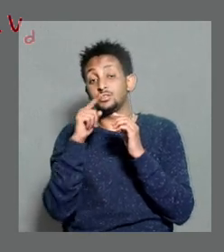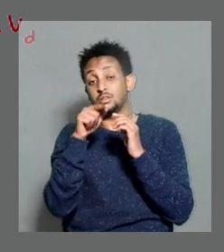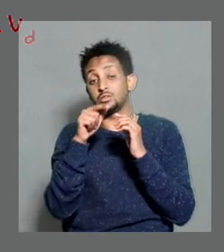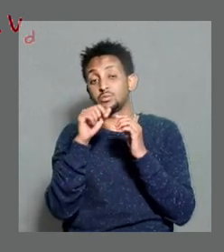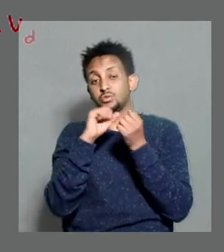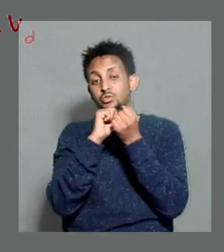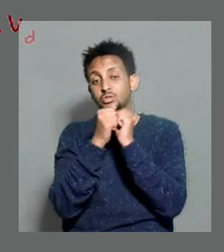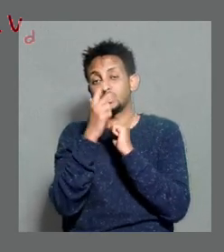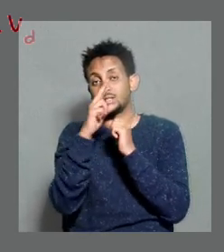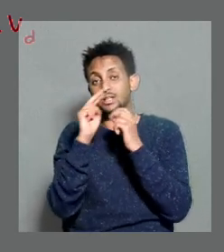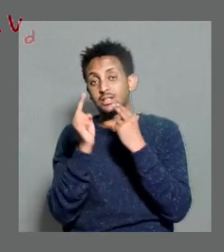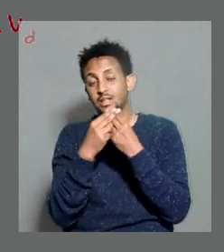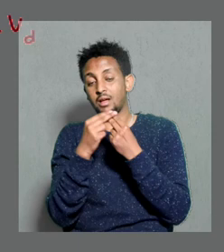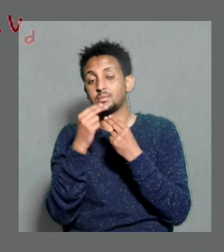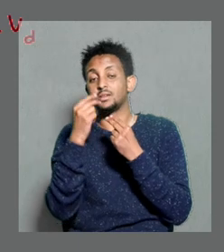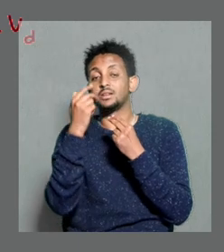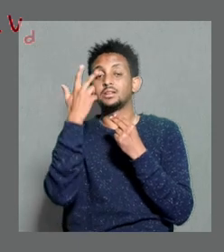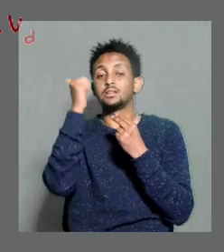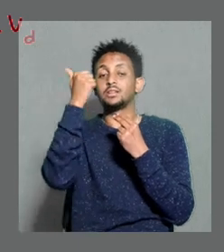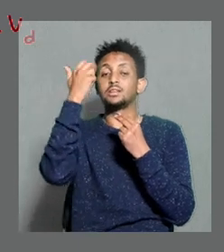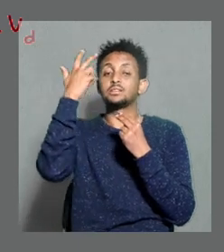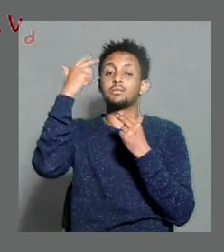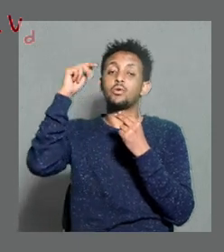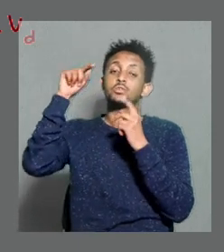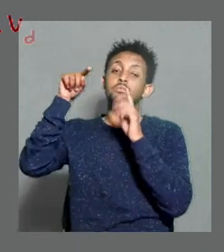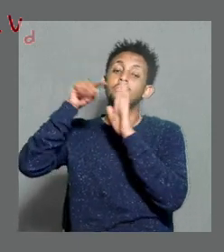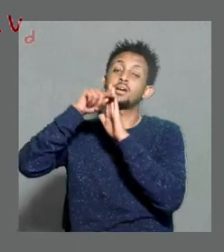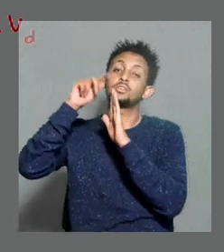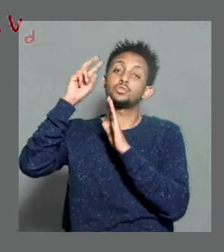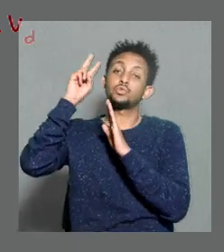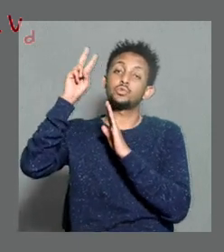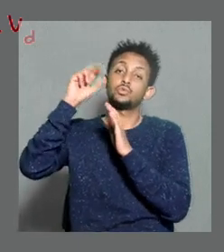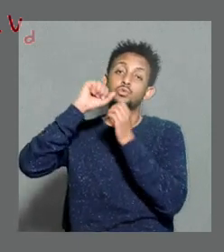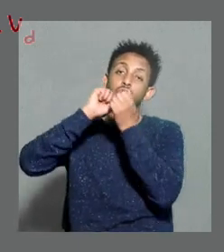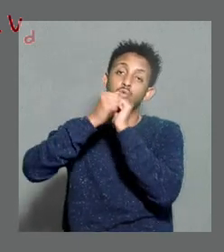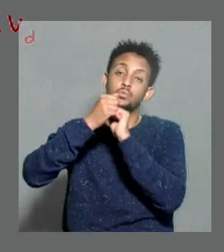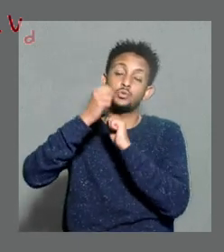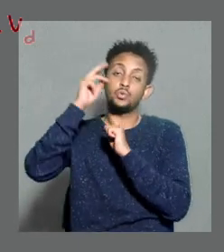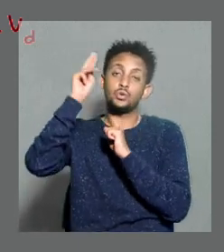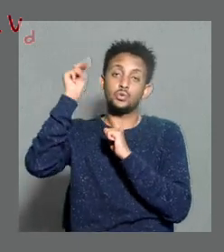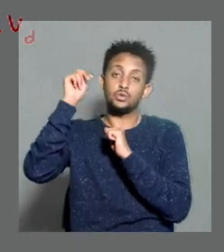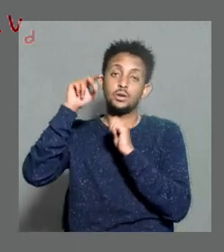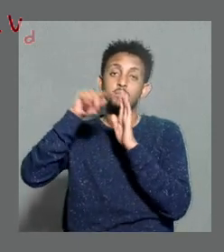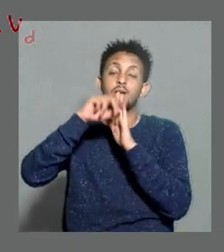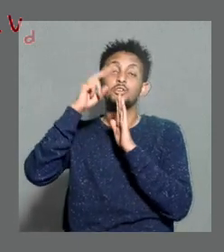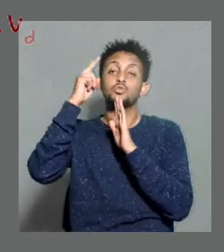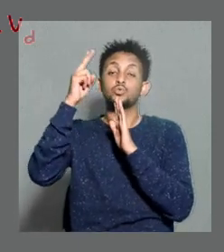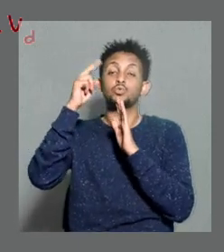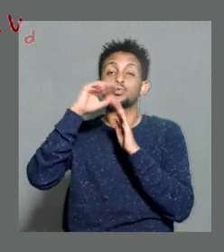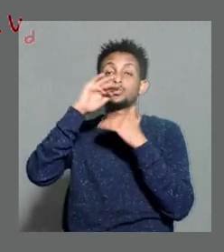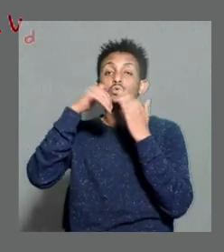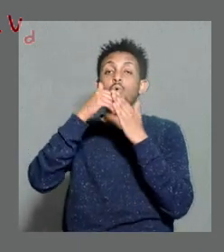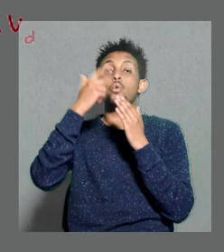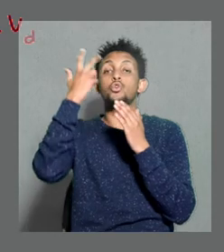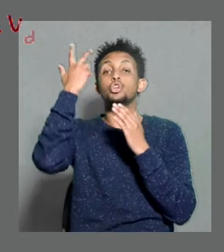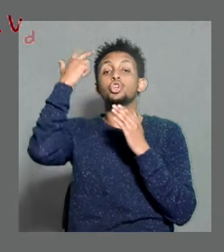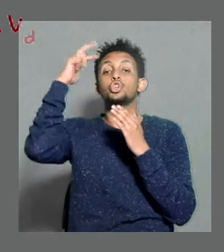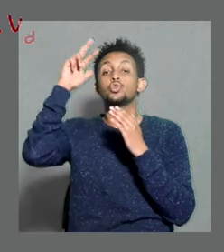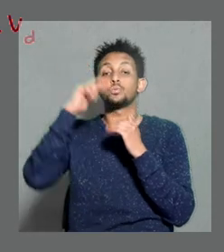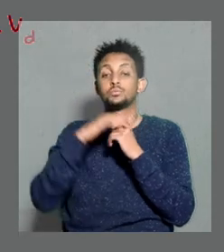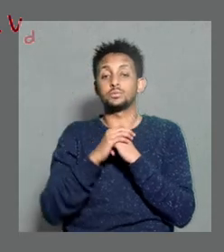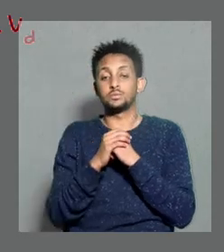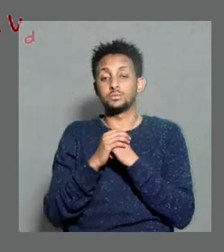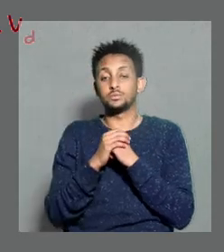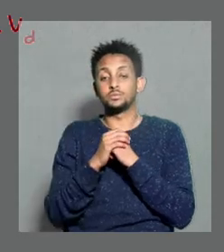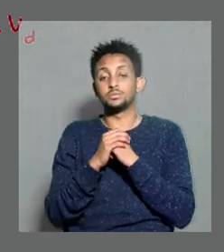you can have 3 times 10 to the power of minus 2 meter. Okay, when you convert it into meter, minus 2 meter, the whole cube. Okay,